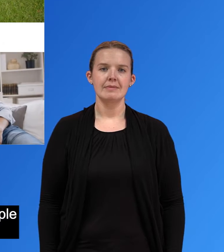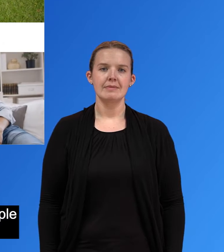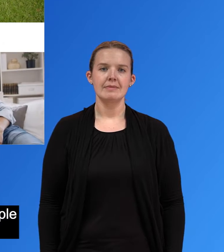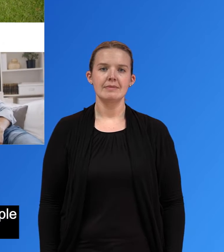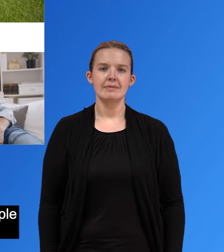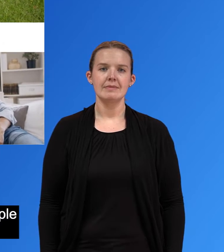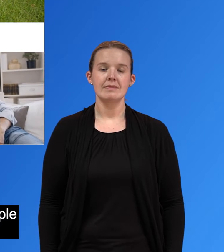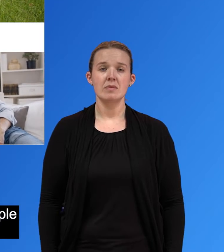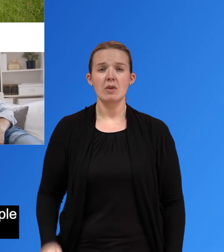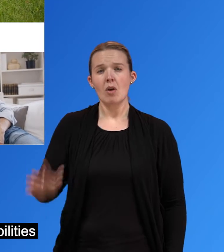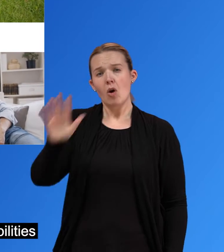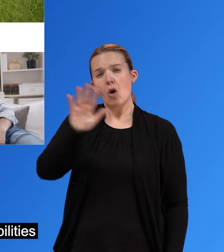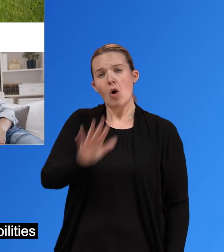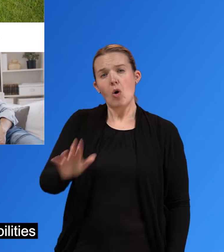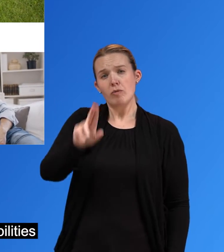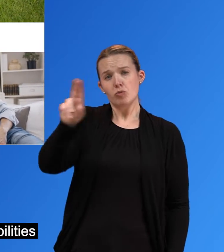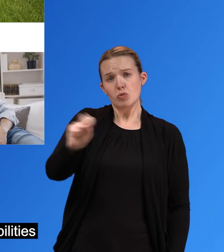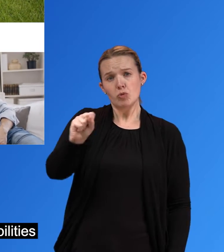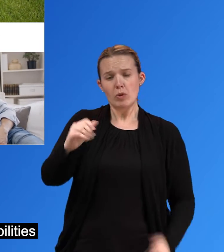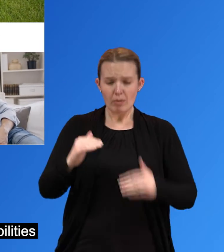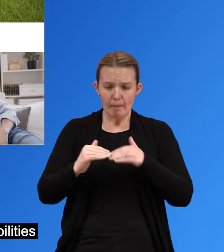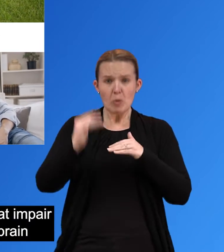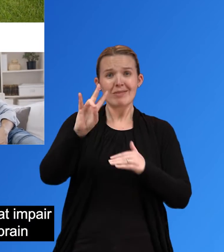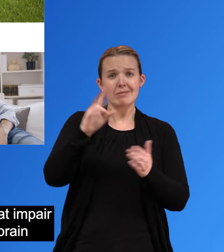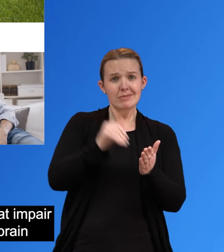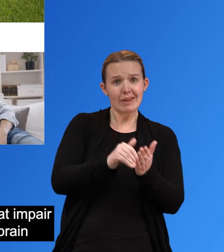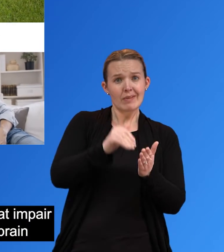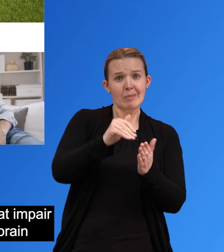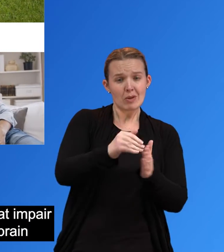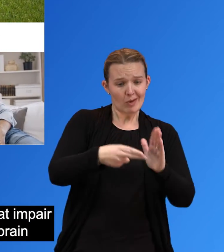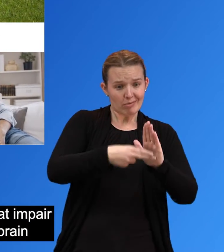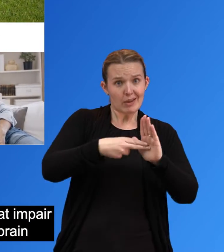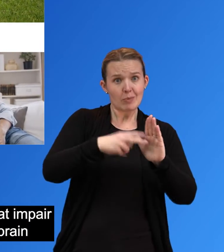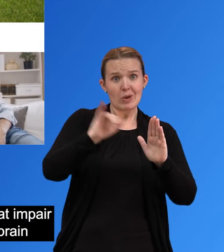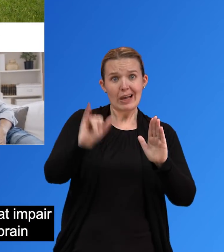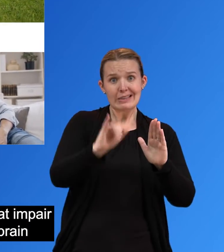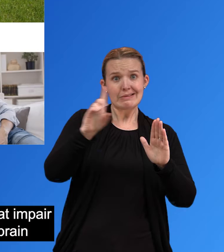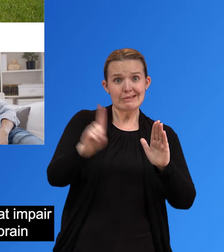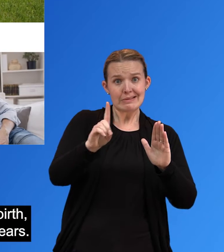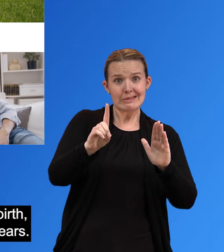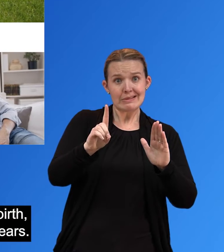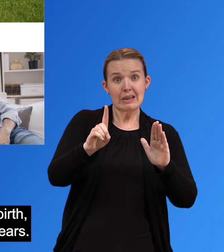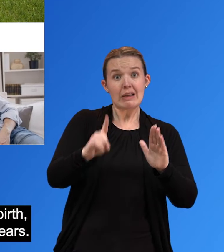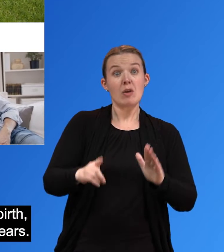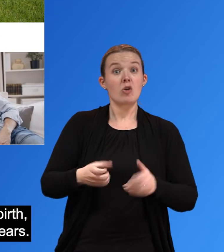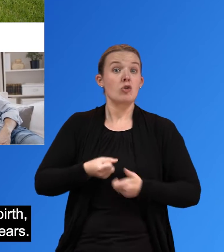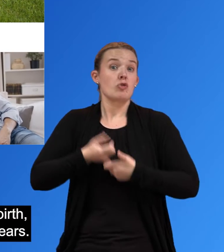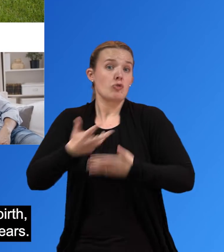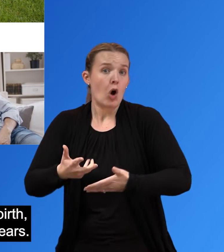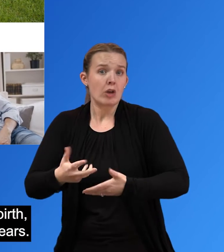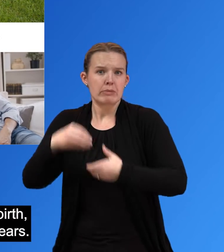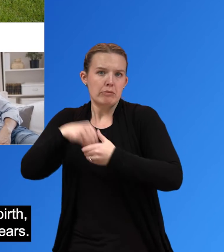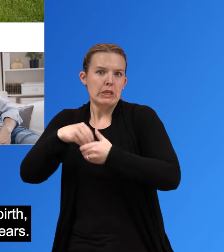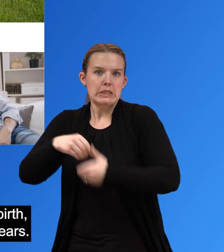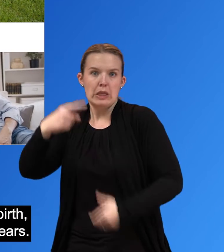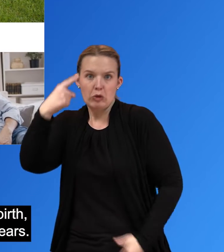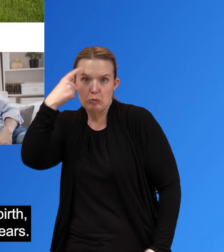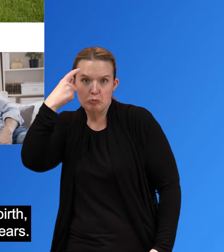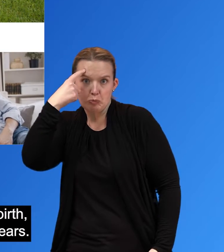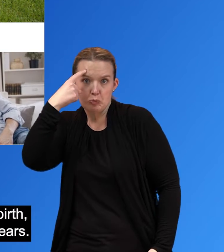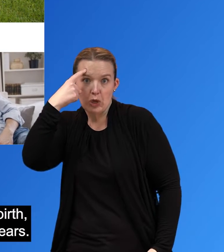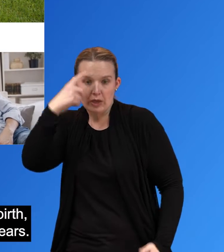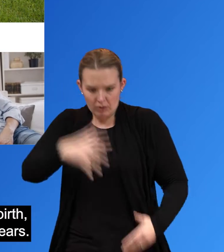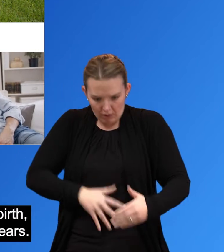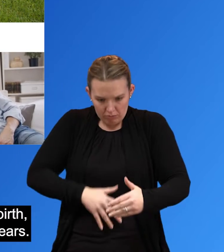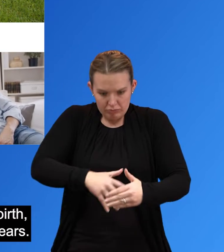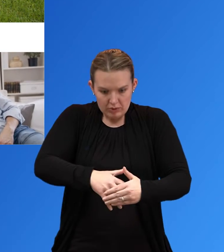Over 7 million people in the U.S. have intellectual disabilities caused by conditions that impair development of the brain before birth, during birth, or in the childhood